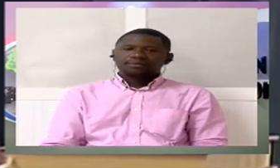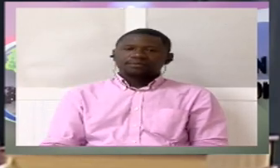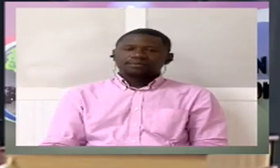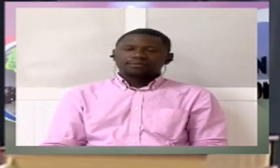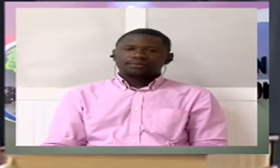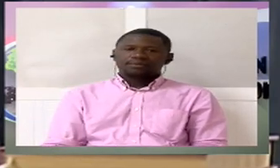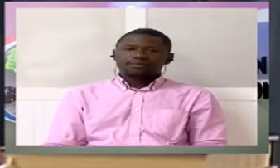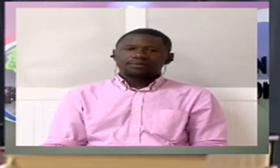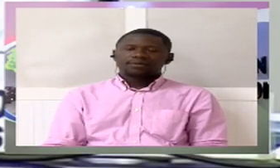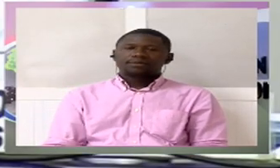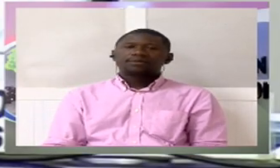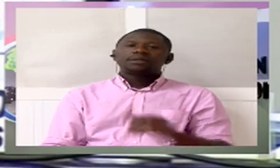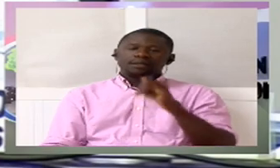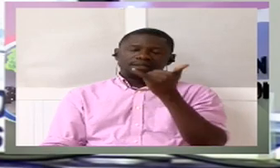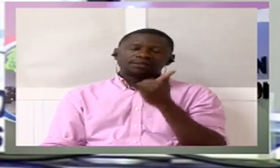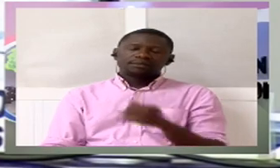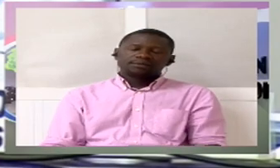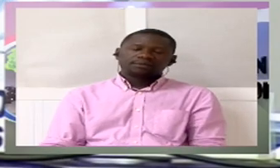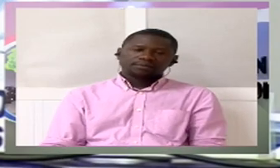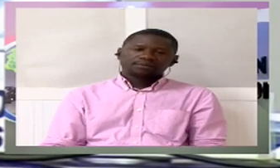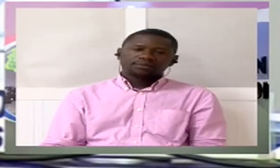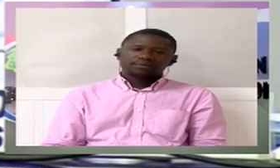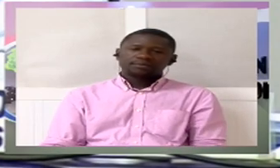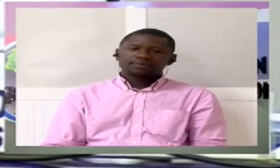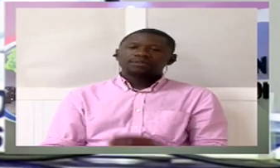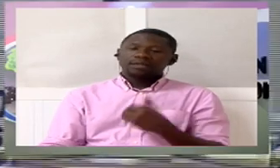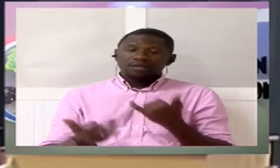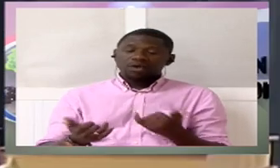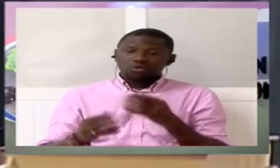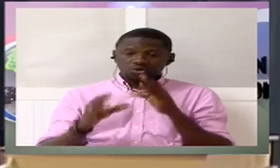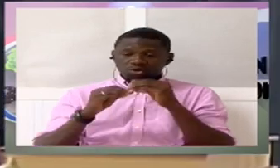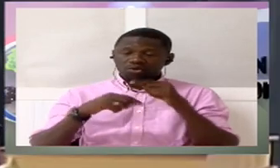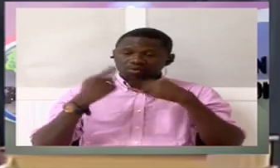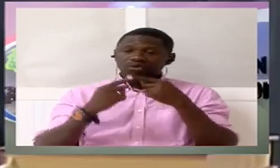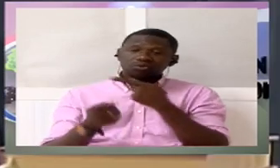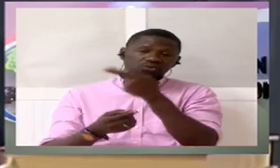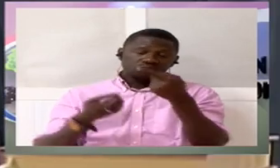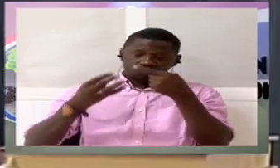Let's talk about those efforts. Wakata ko lu sayin wolu fonya ban